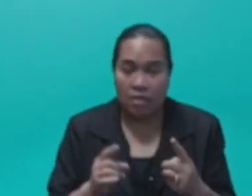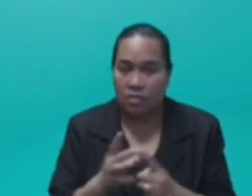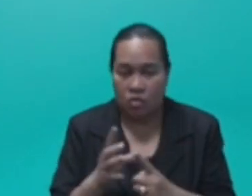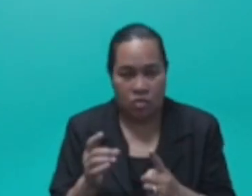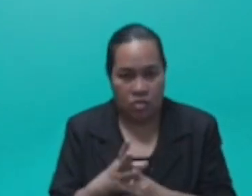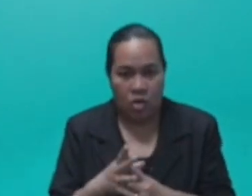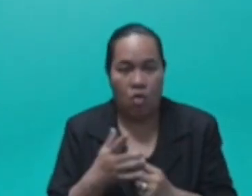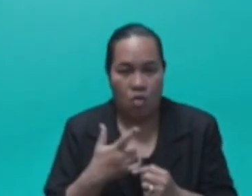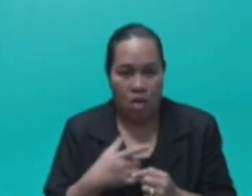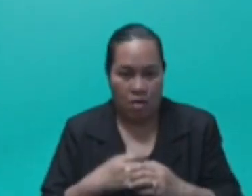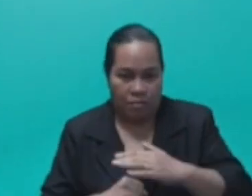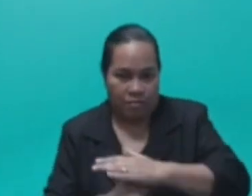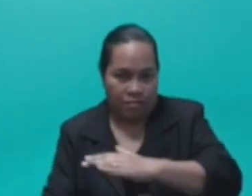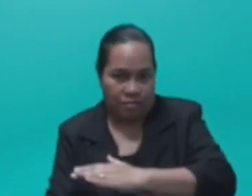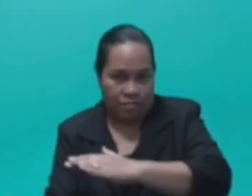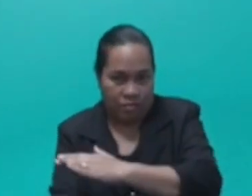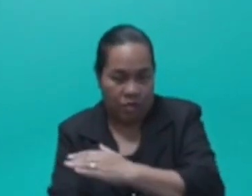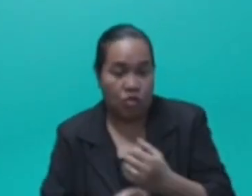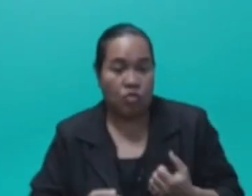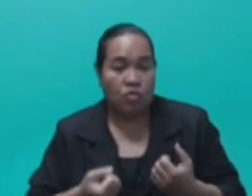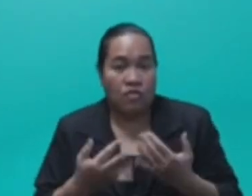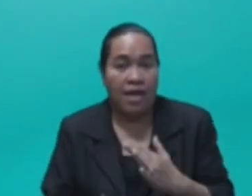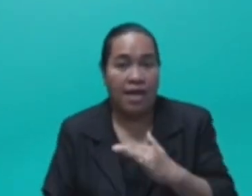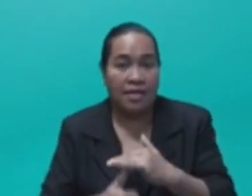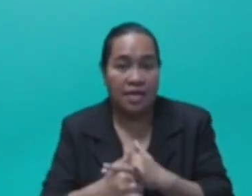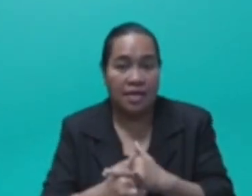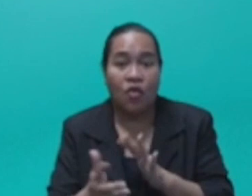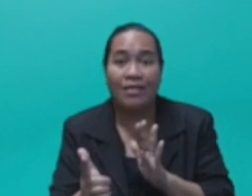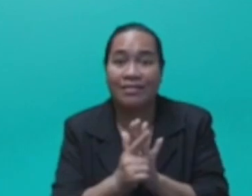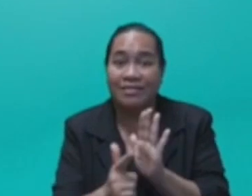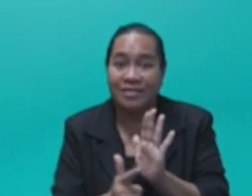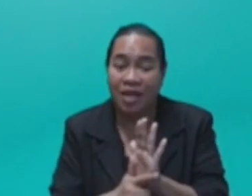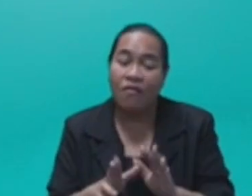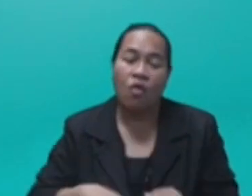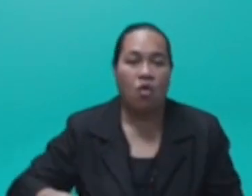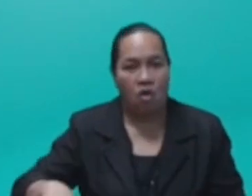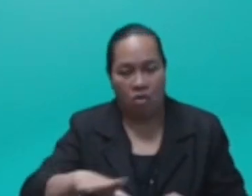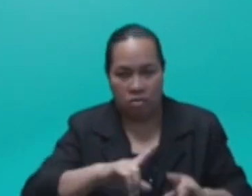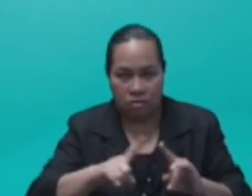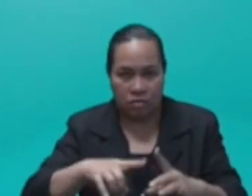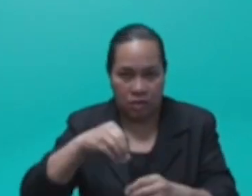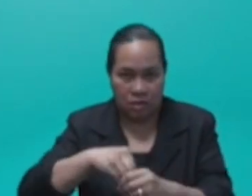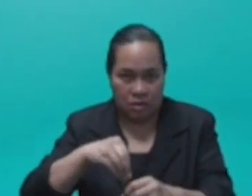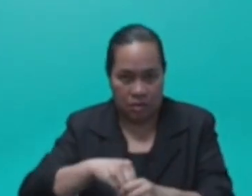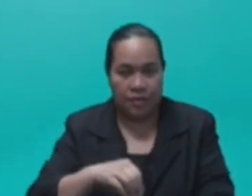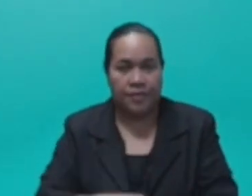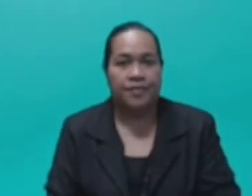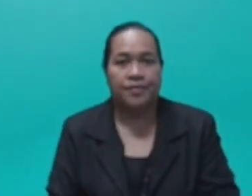law, and provide access to legal resources for all Fijians. Mr. Speaker, sir,